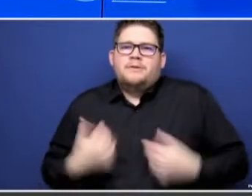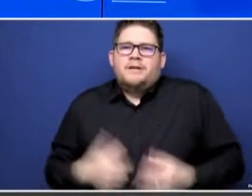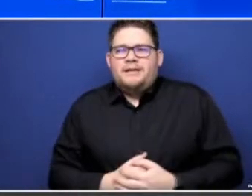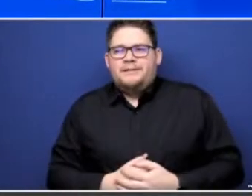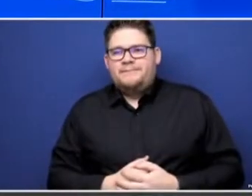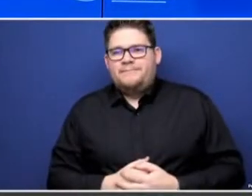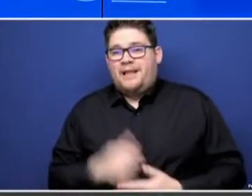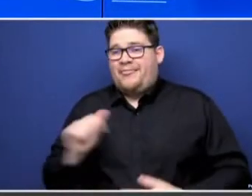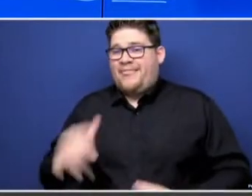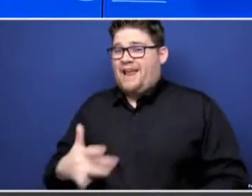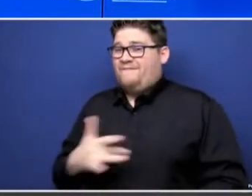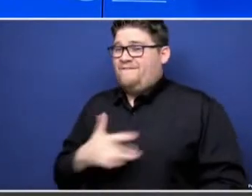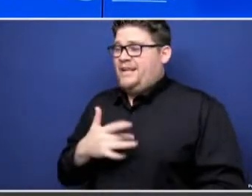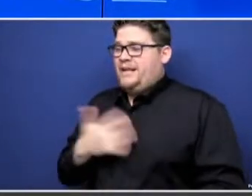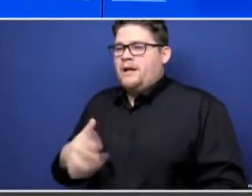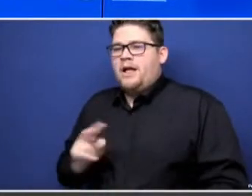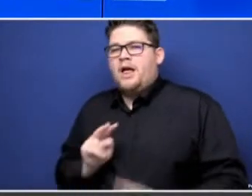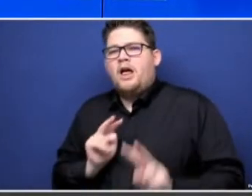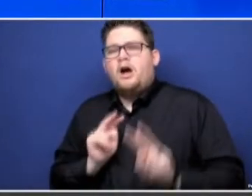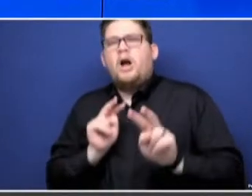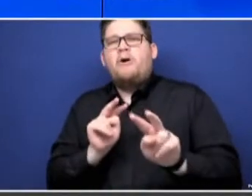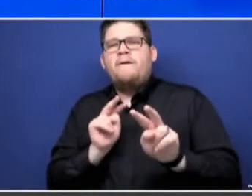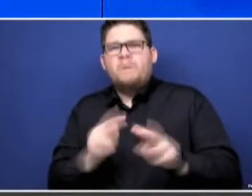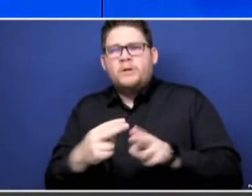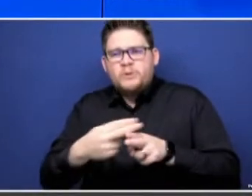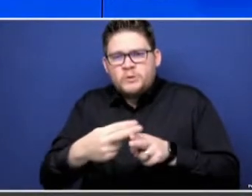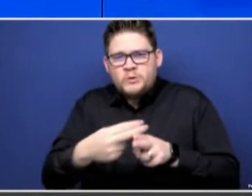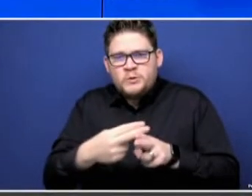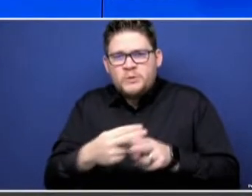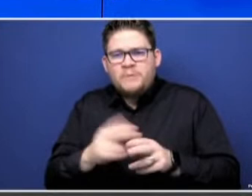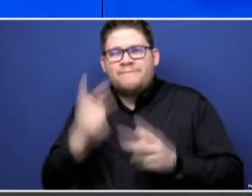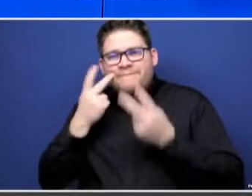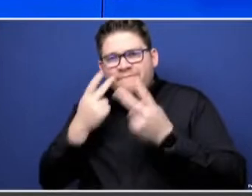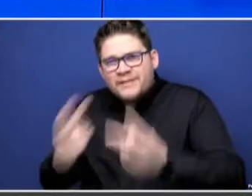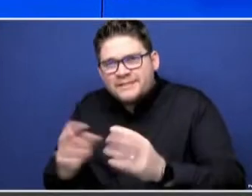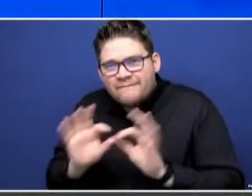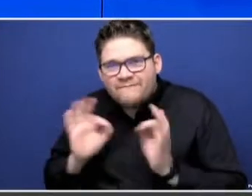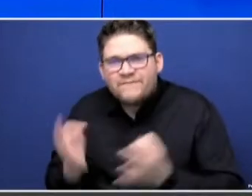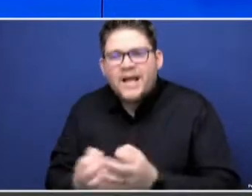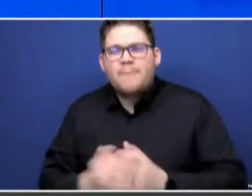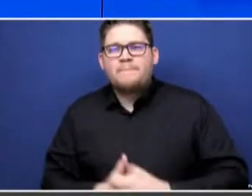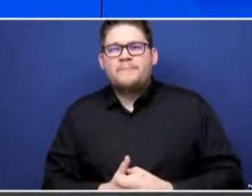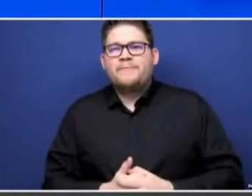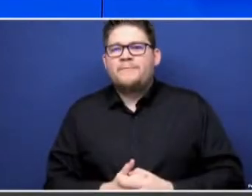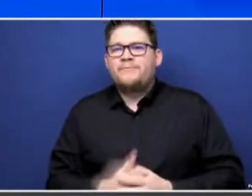watching, hardly any, and we're grateful that you're excited about the challenges ahead,